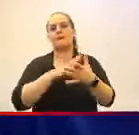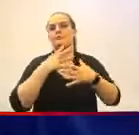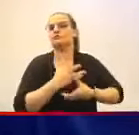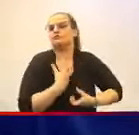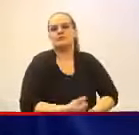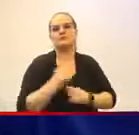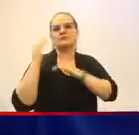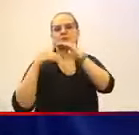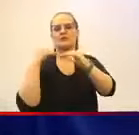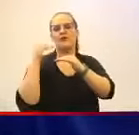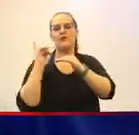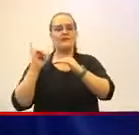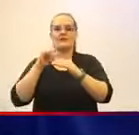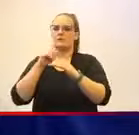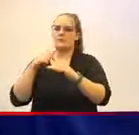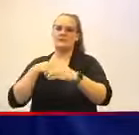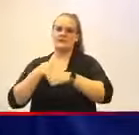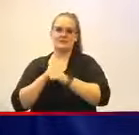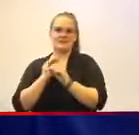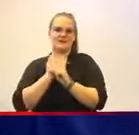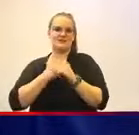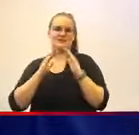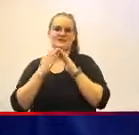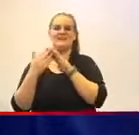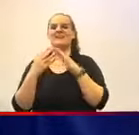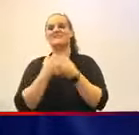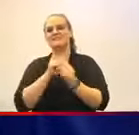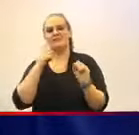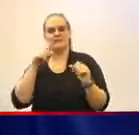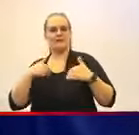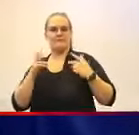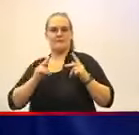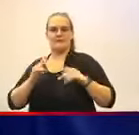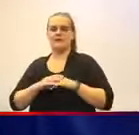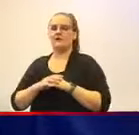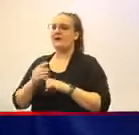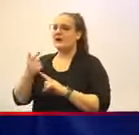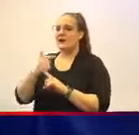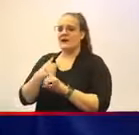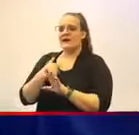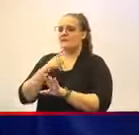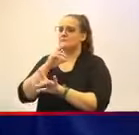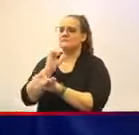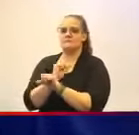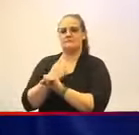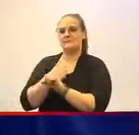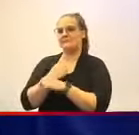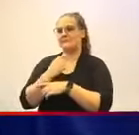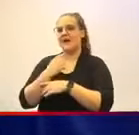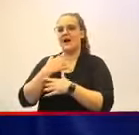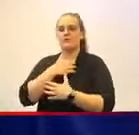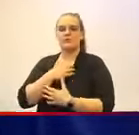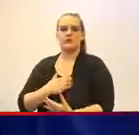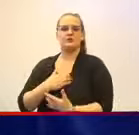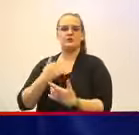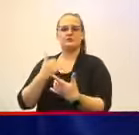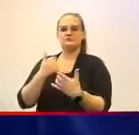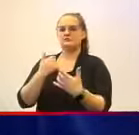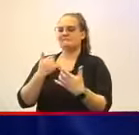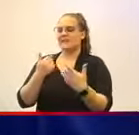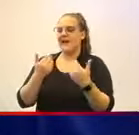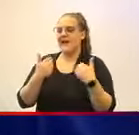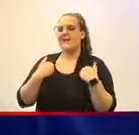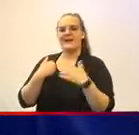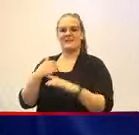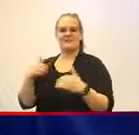city safer for young people. I so wish that there had been a youth center like this for myself when I